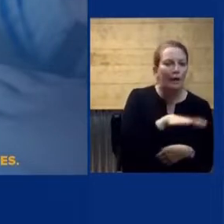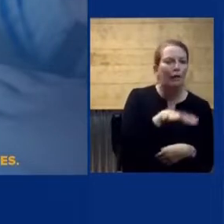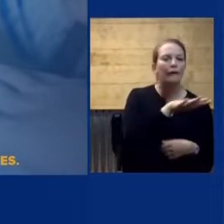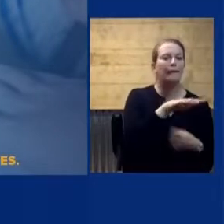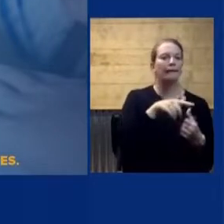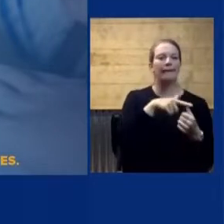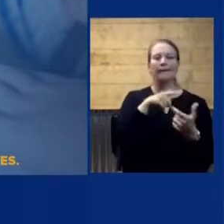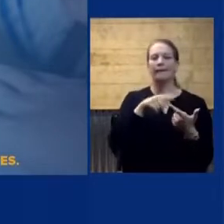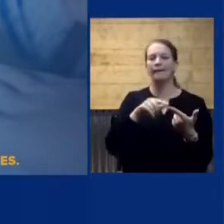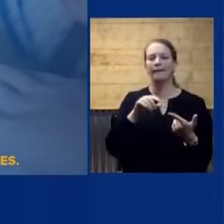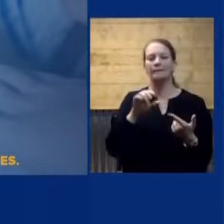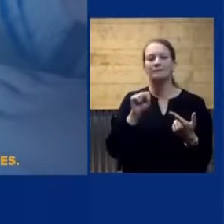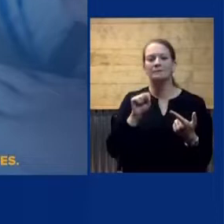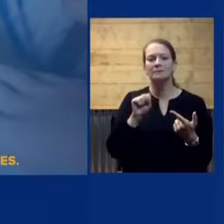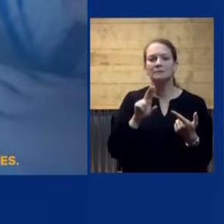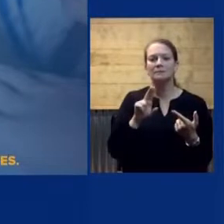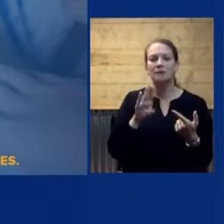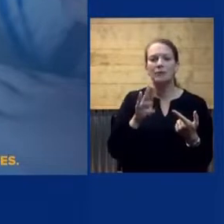districts.